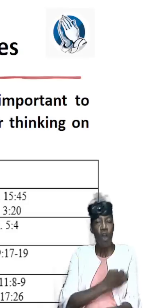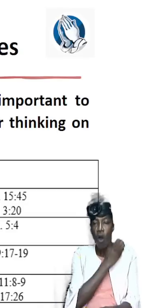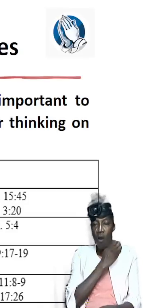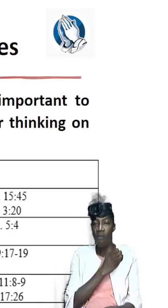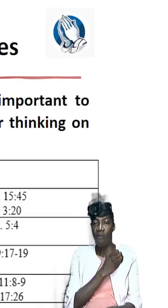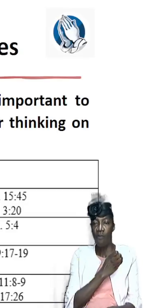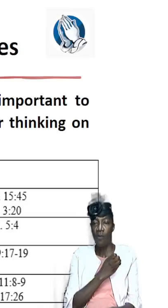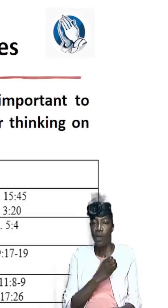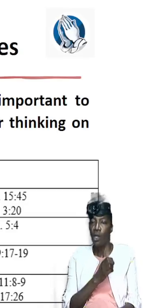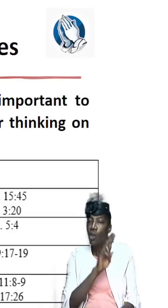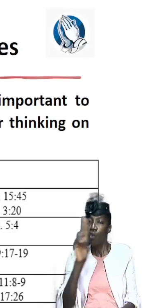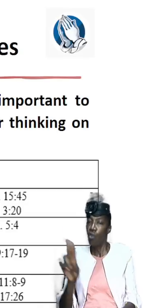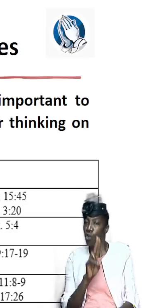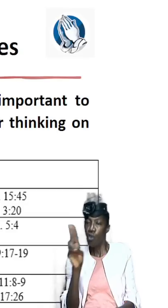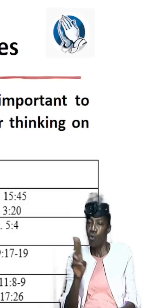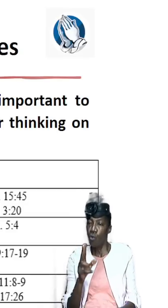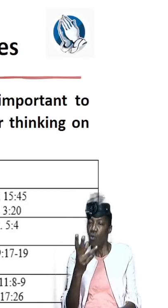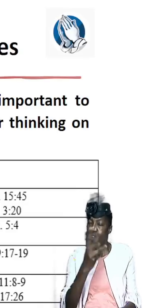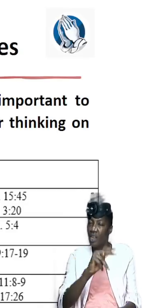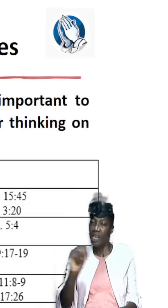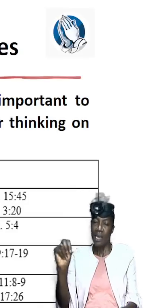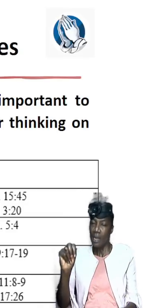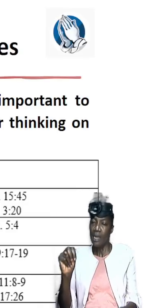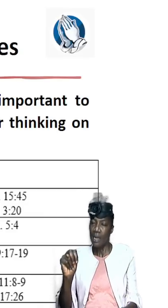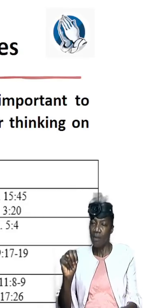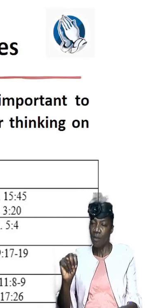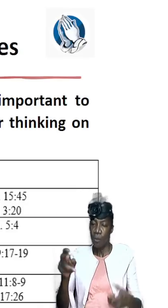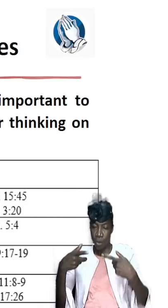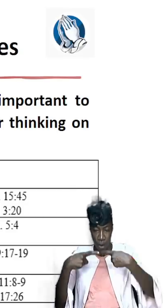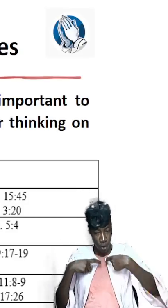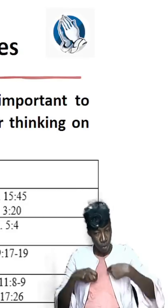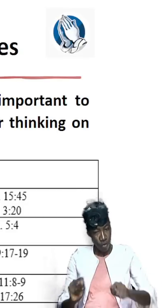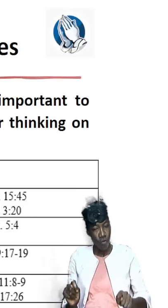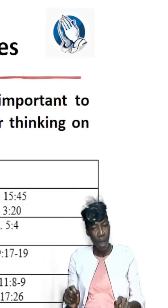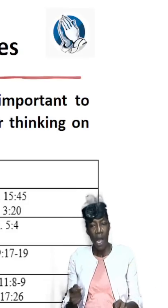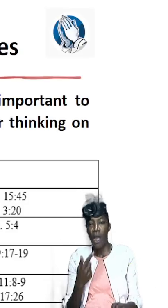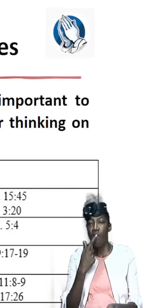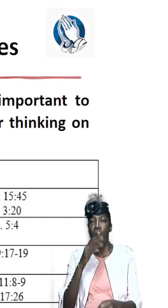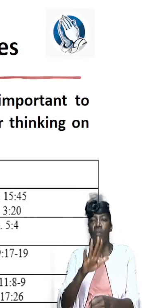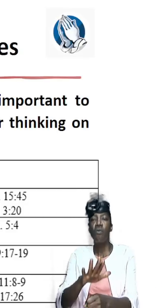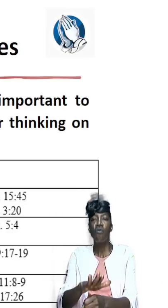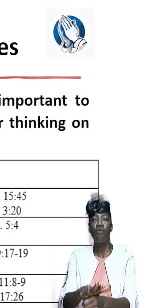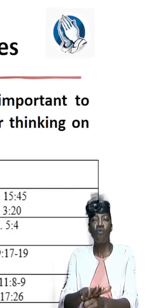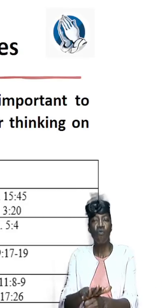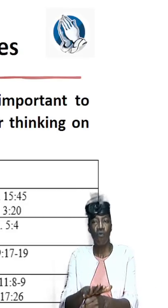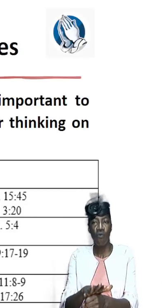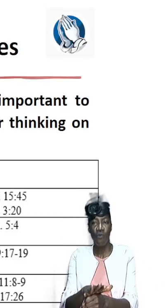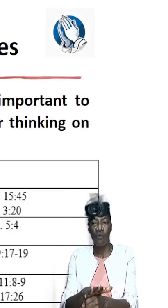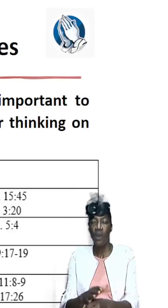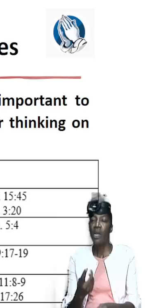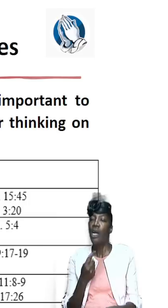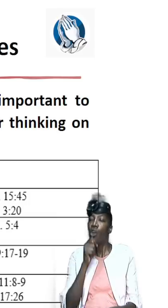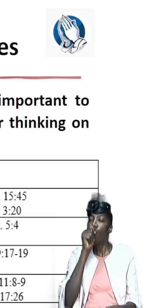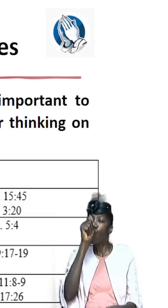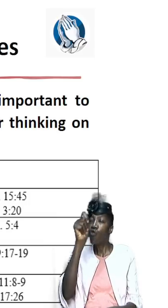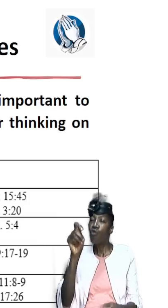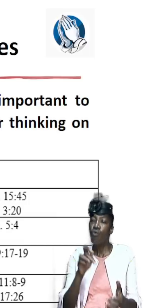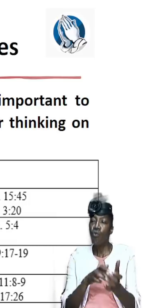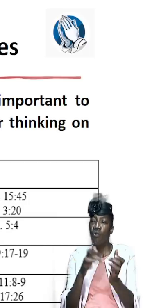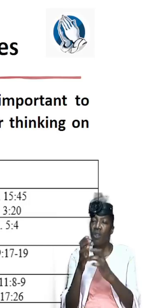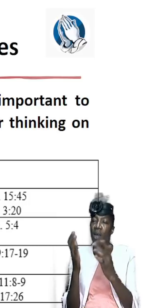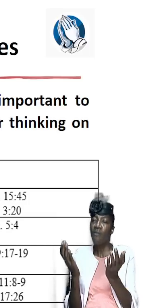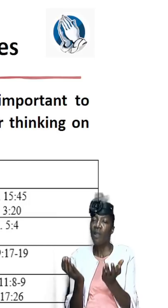use means and methodologies of trying to prove the truth of the Bible and that it